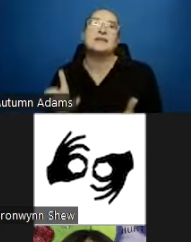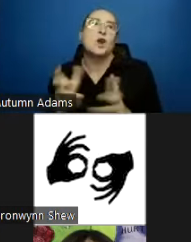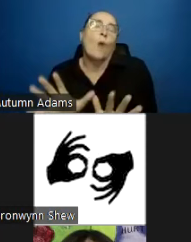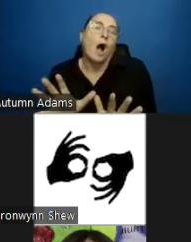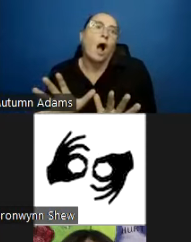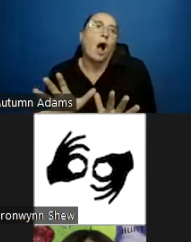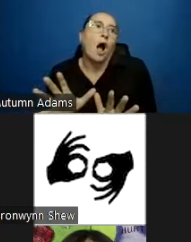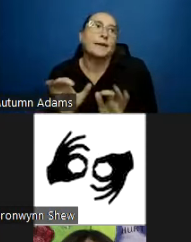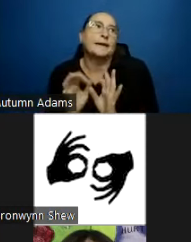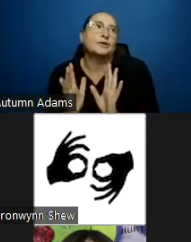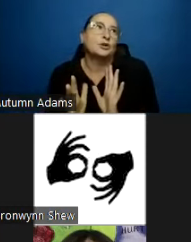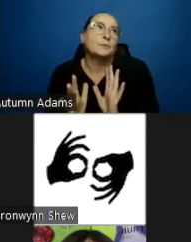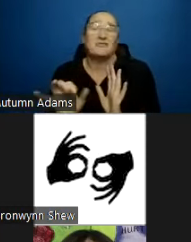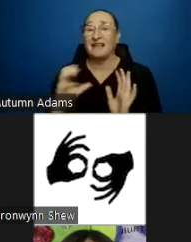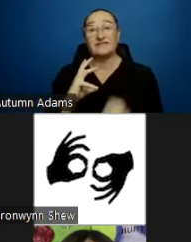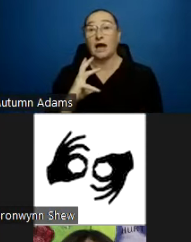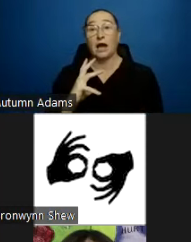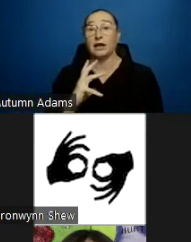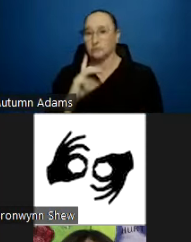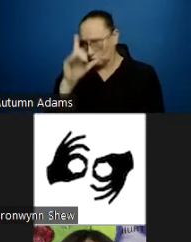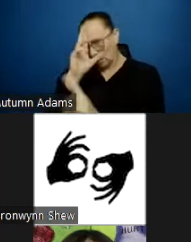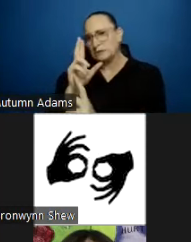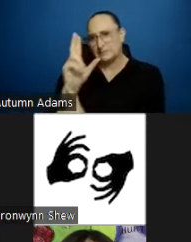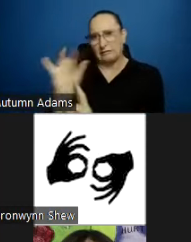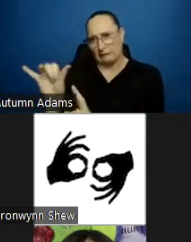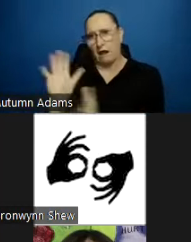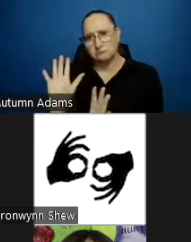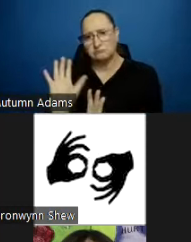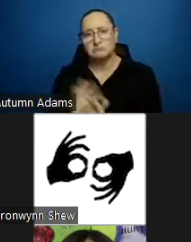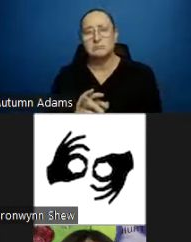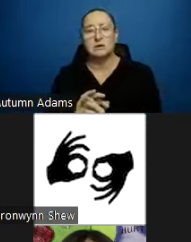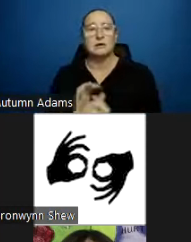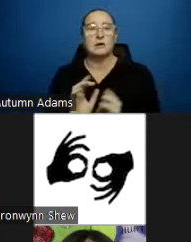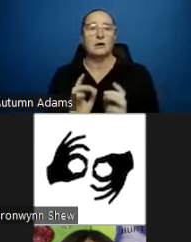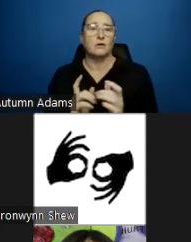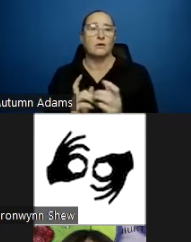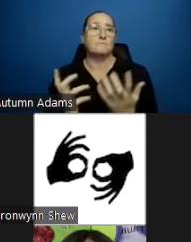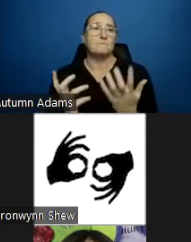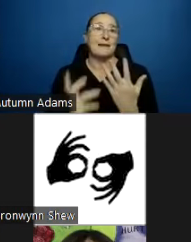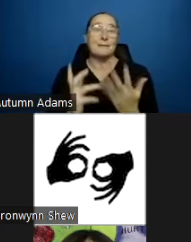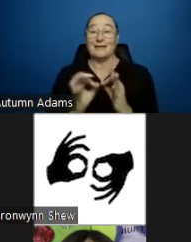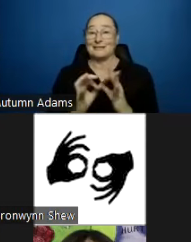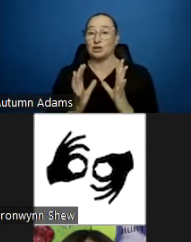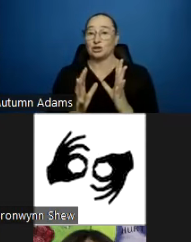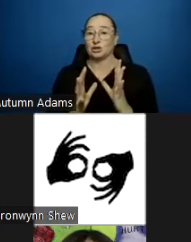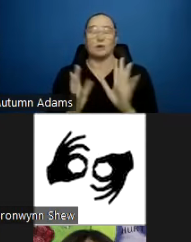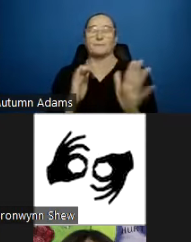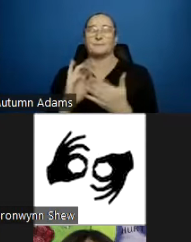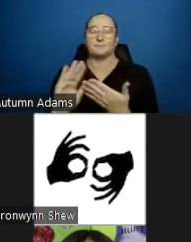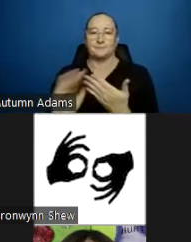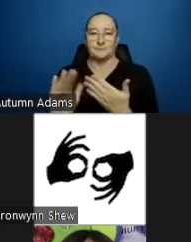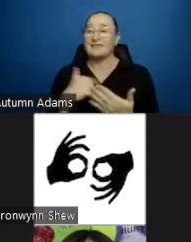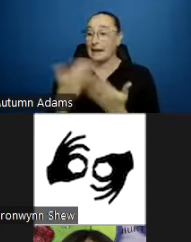an interpreter, that's fine. You can respect their wishes. And when maybe the interpreter, they ask for interpreter, when